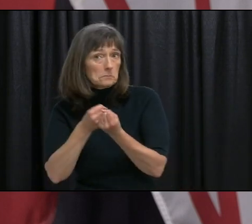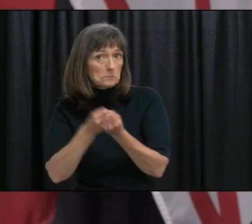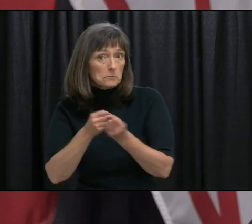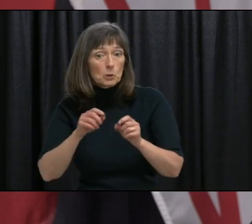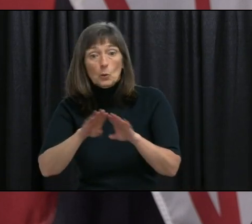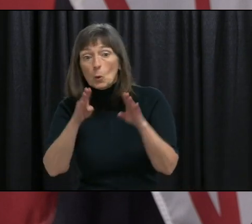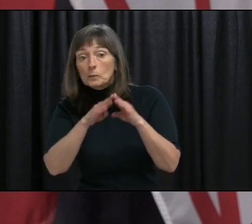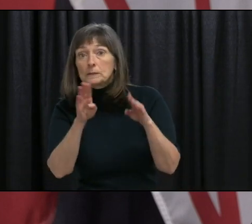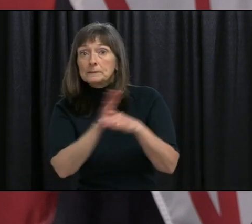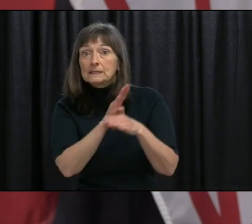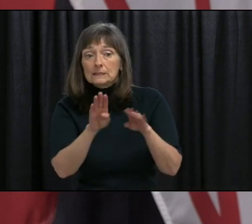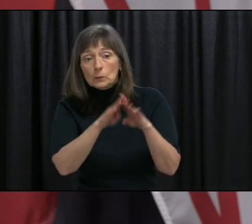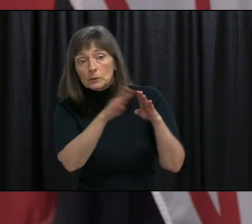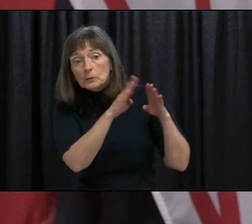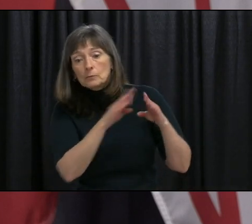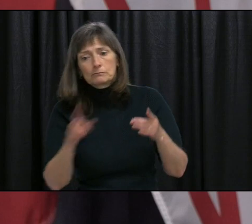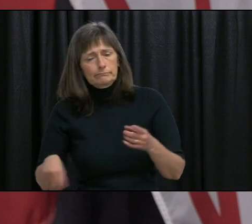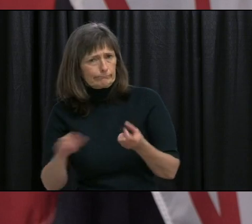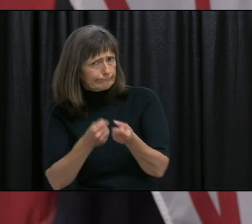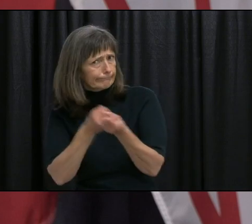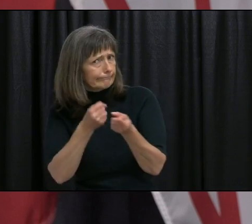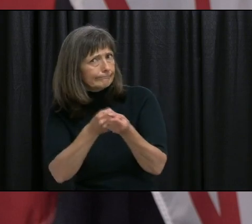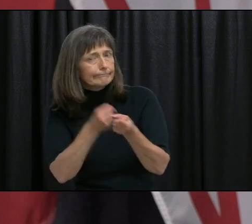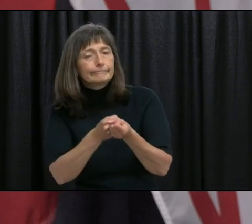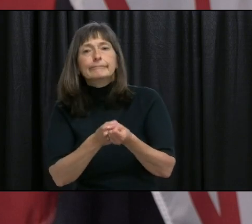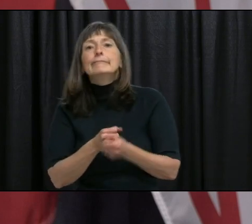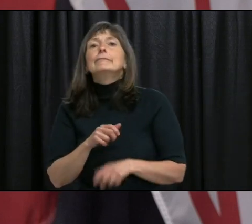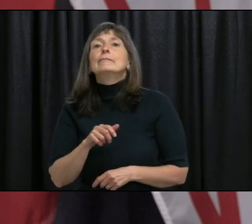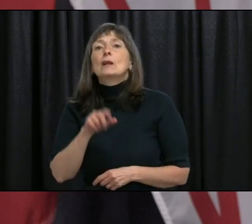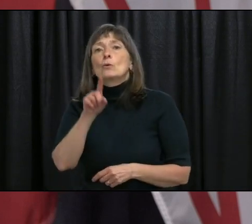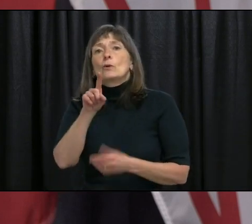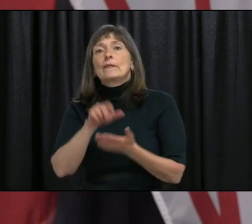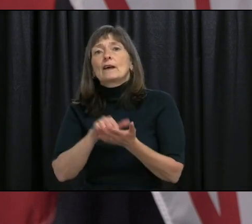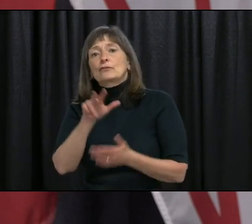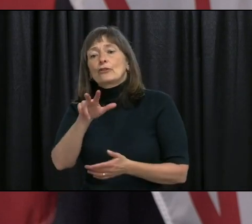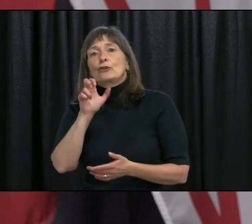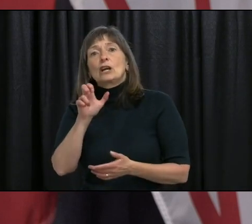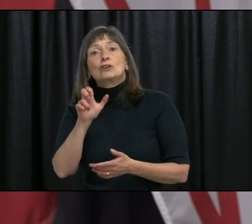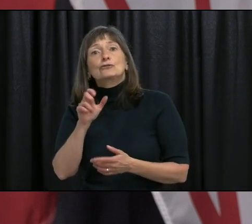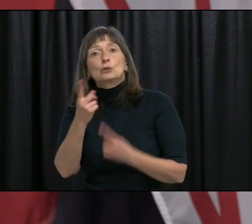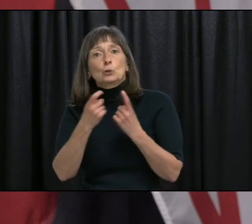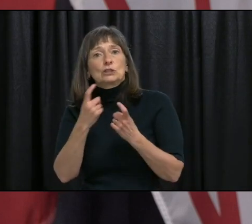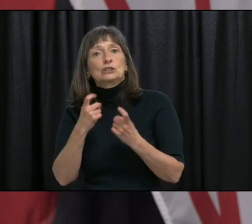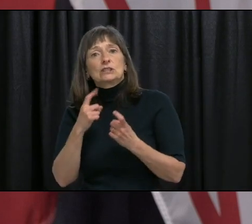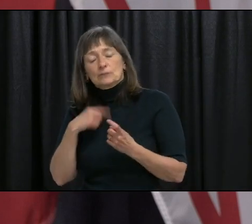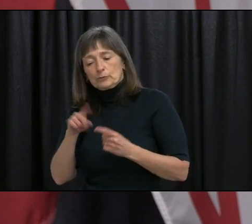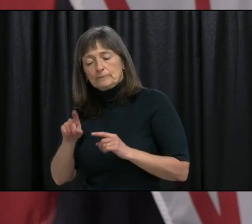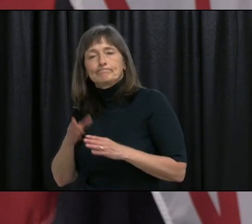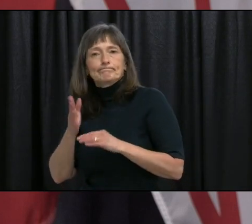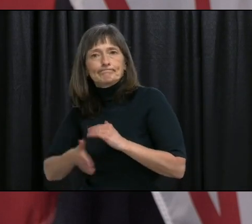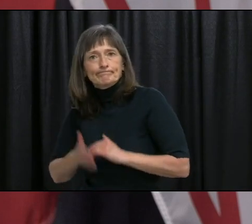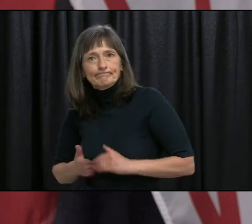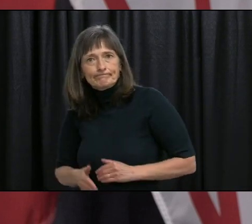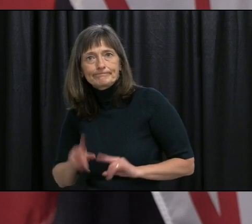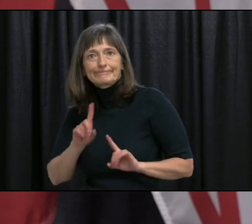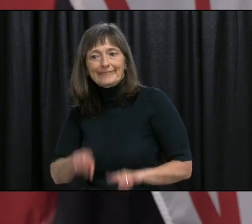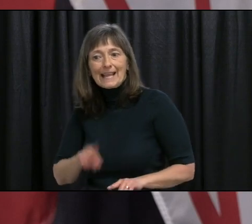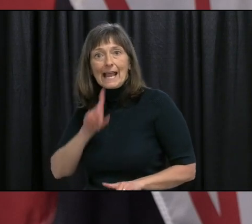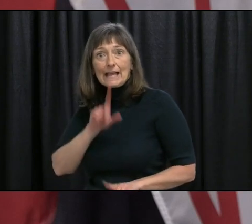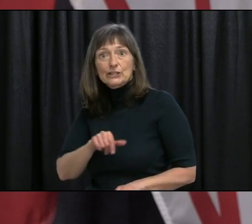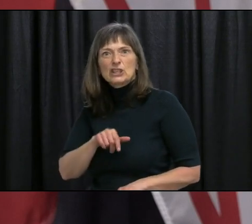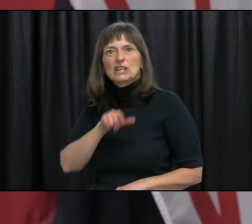been reopening up in Newfoundland and Labrador. Almost 1,300 inquiries have been dealt with now in a few weeks. There's just